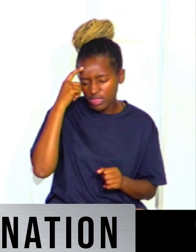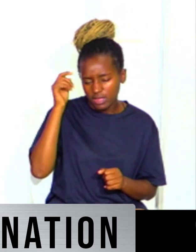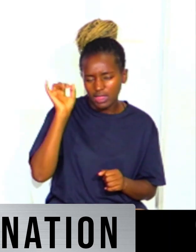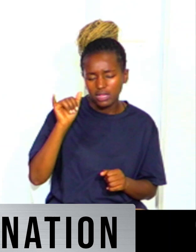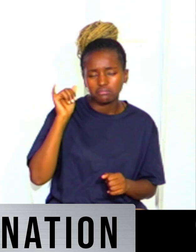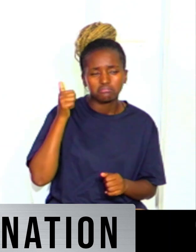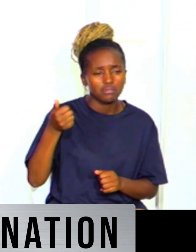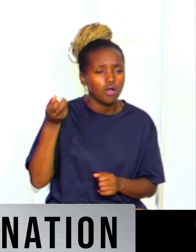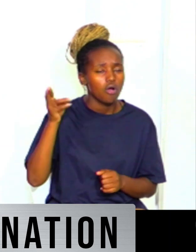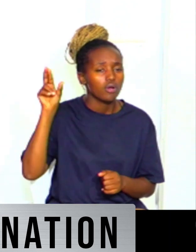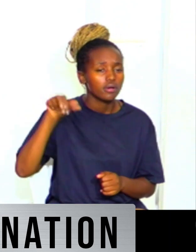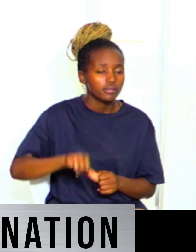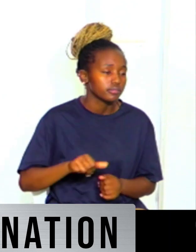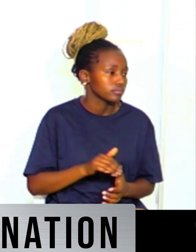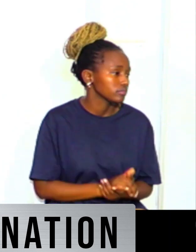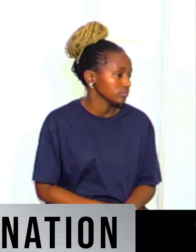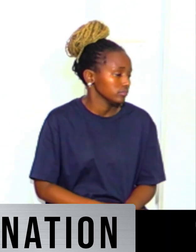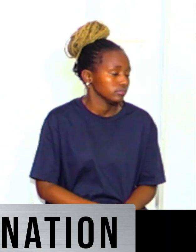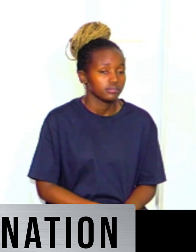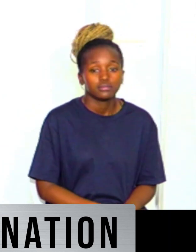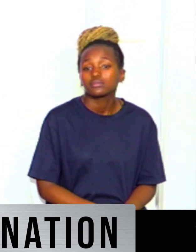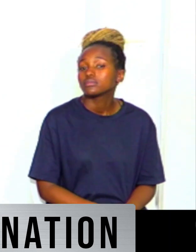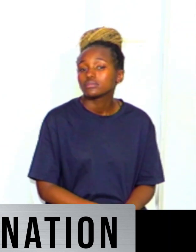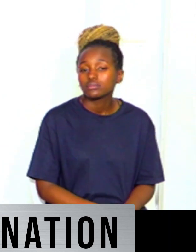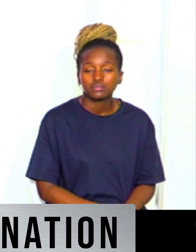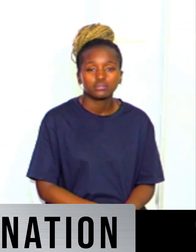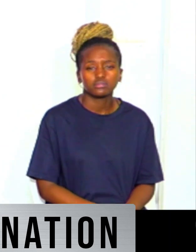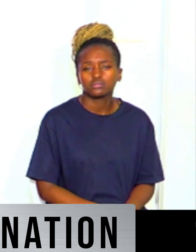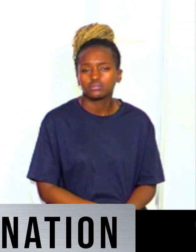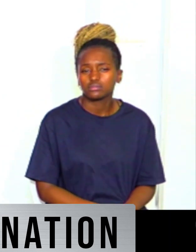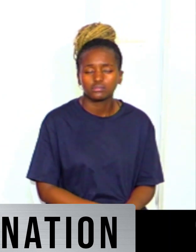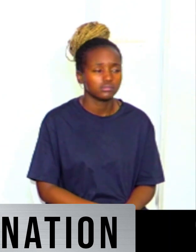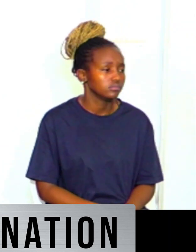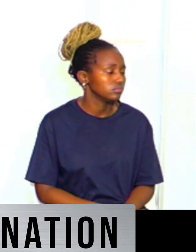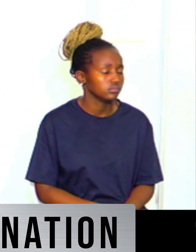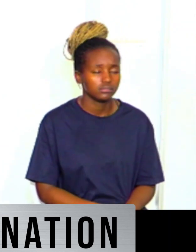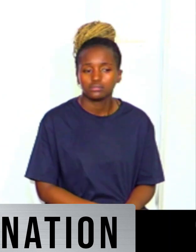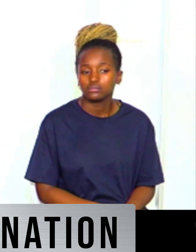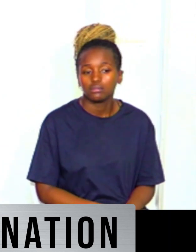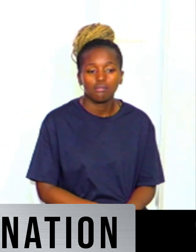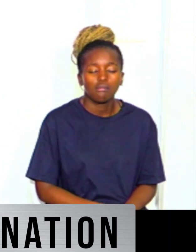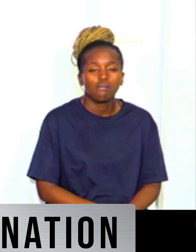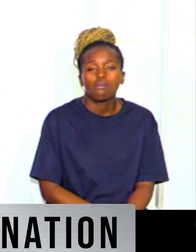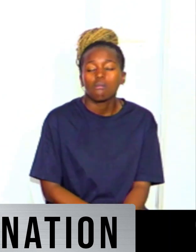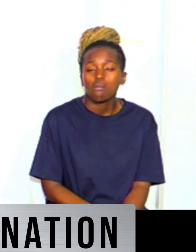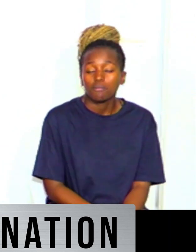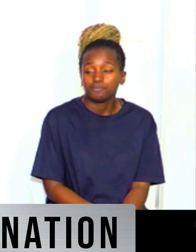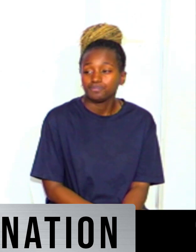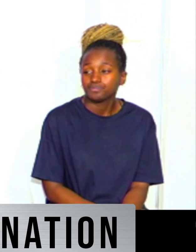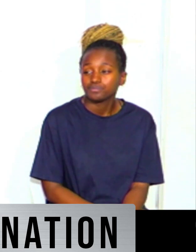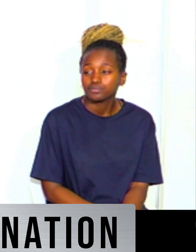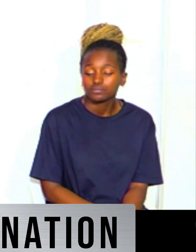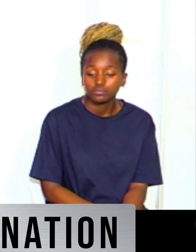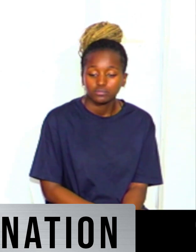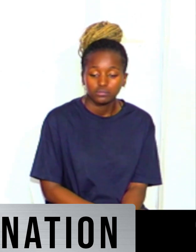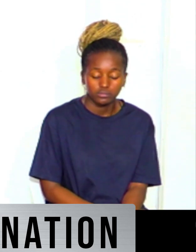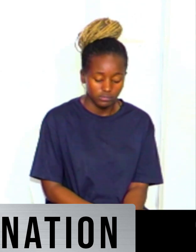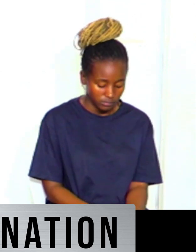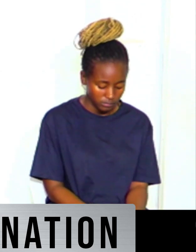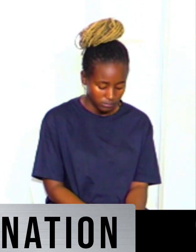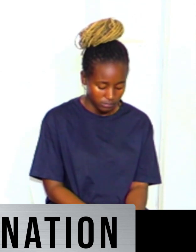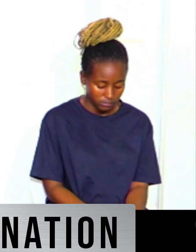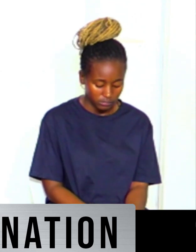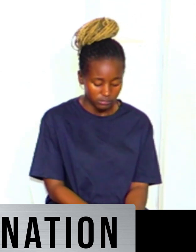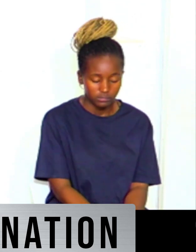in demonstrations in Trans Nzoia for the issues of Natembeya. So maybe somebody needs to go into that